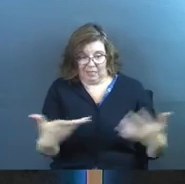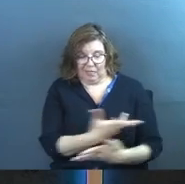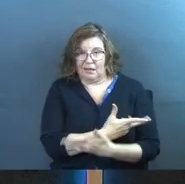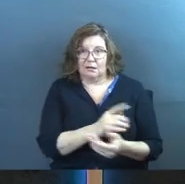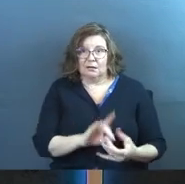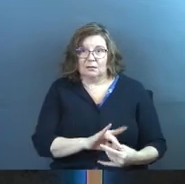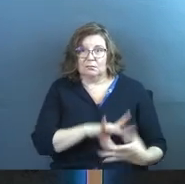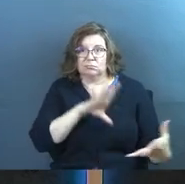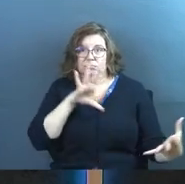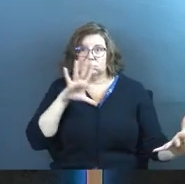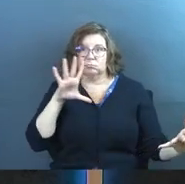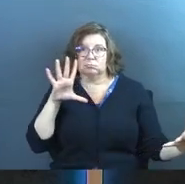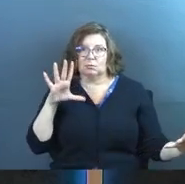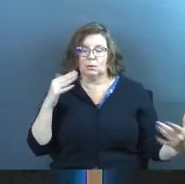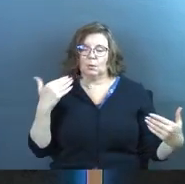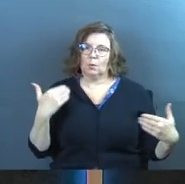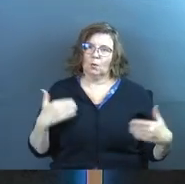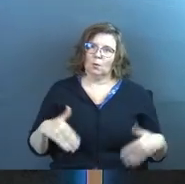terrified of."